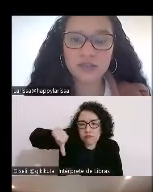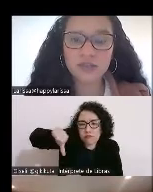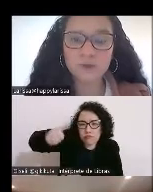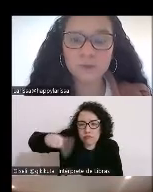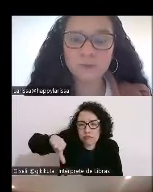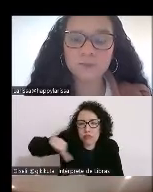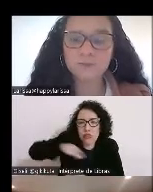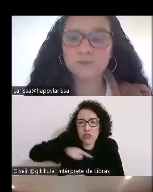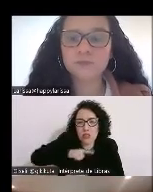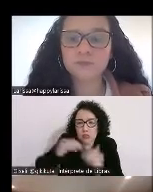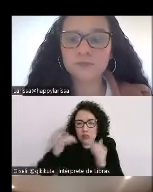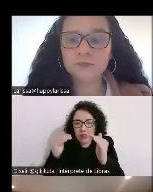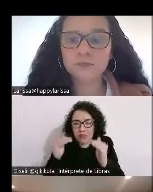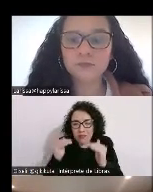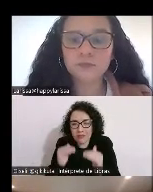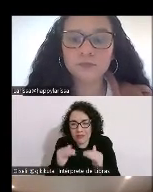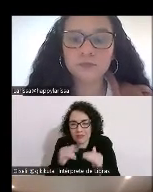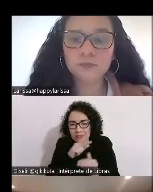baixo está escrito.